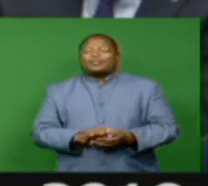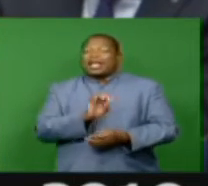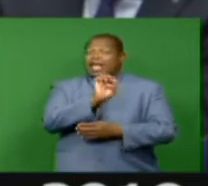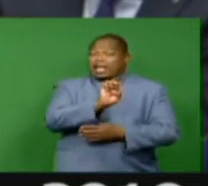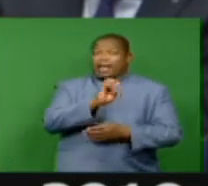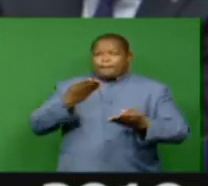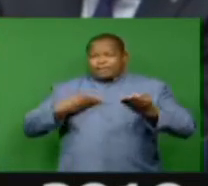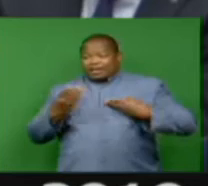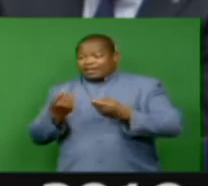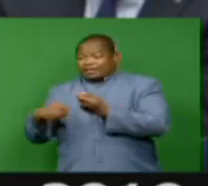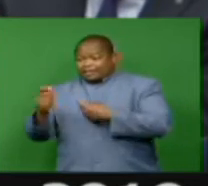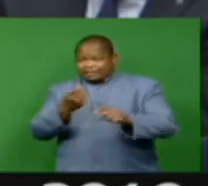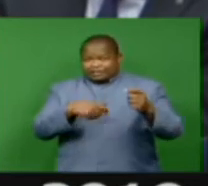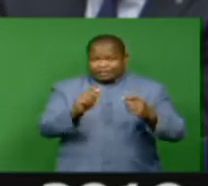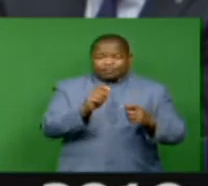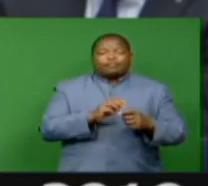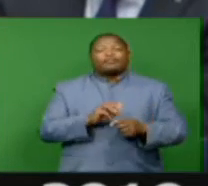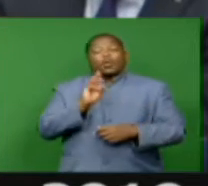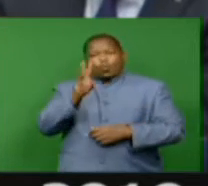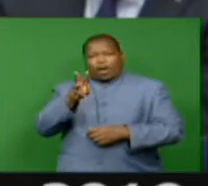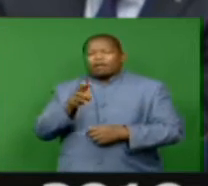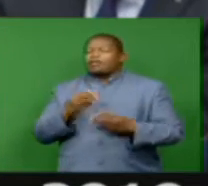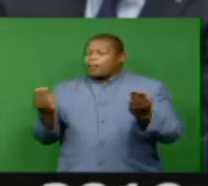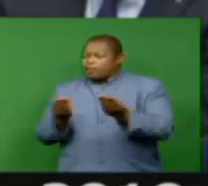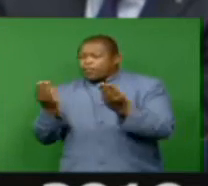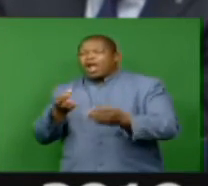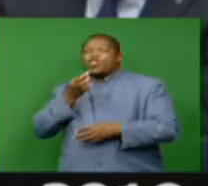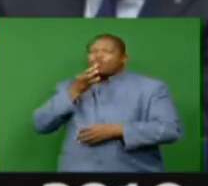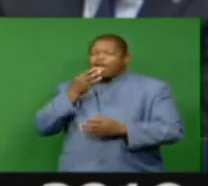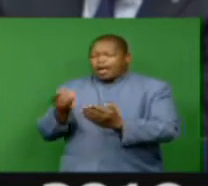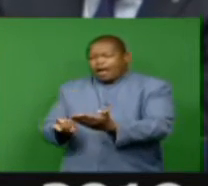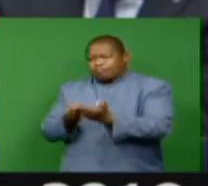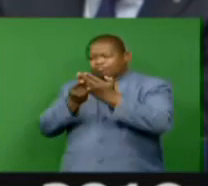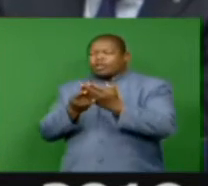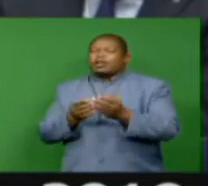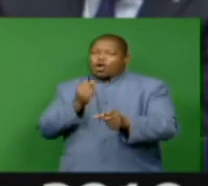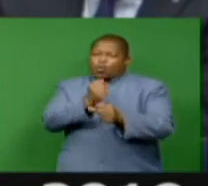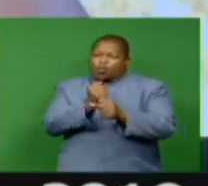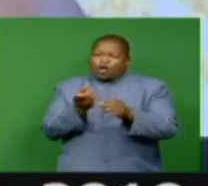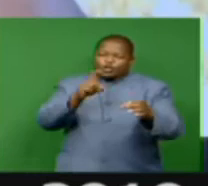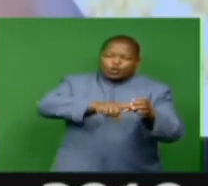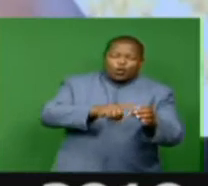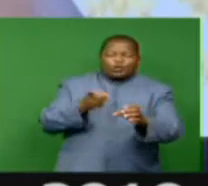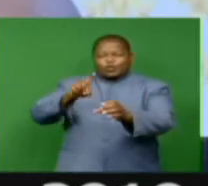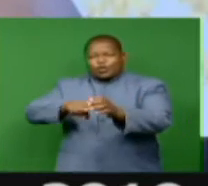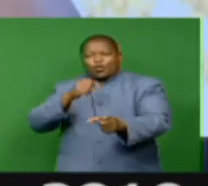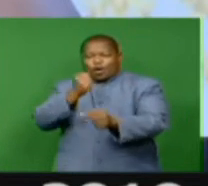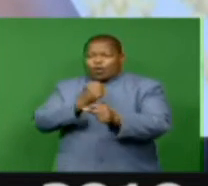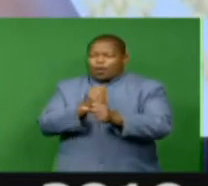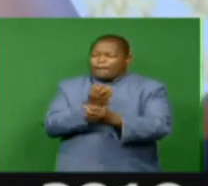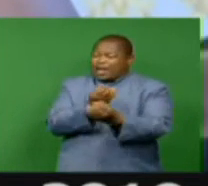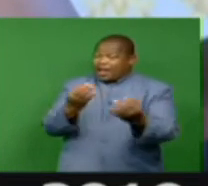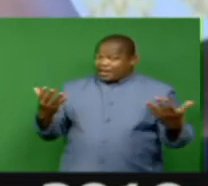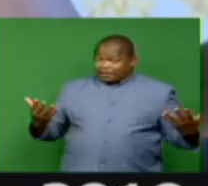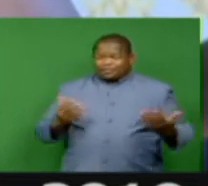of jobs, especially for the young population of the continent. The caliber of